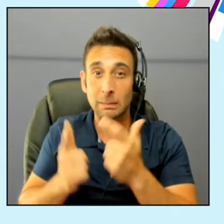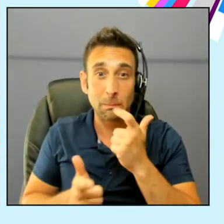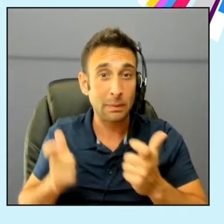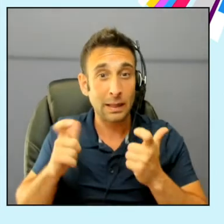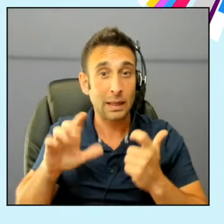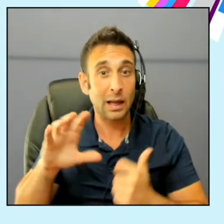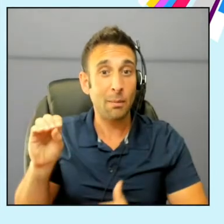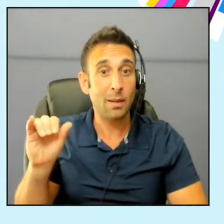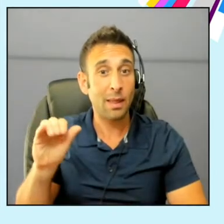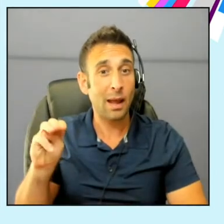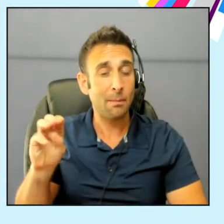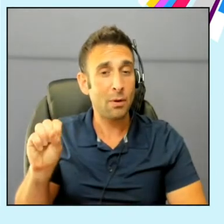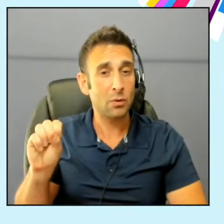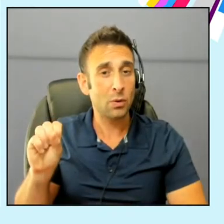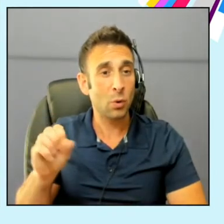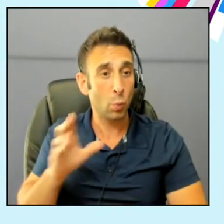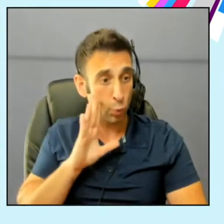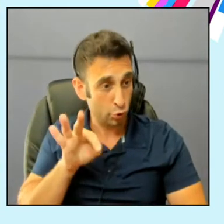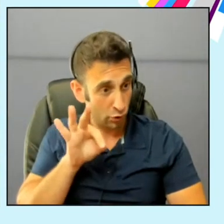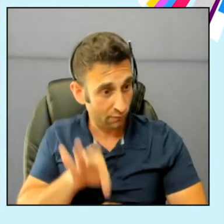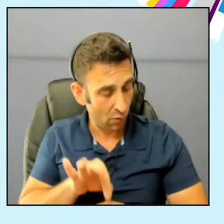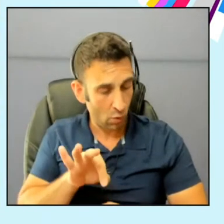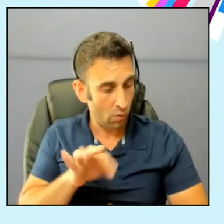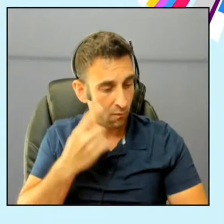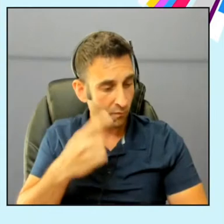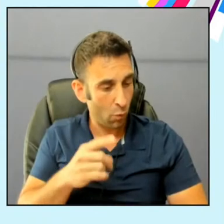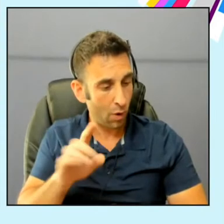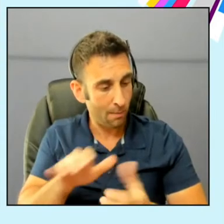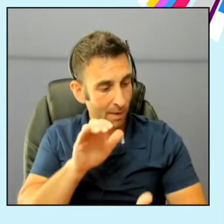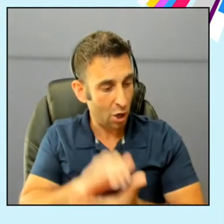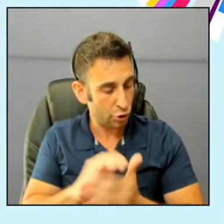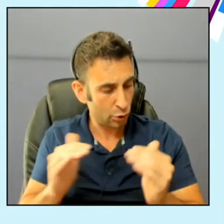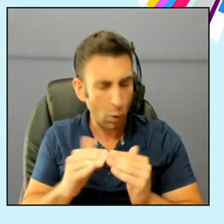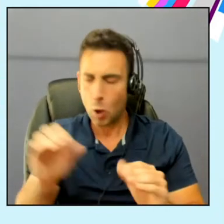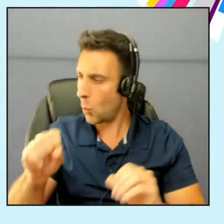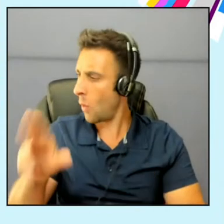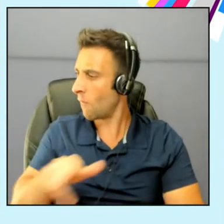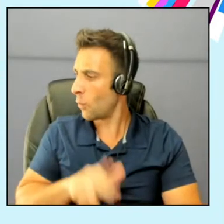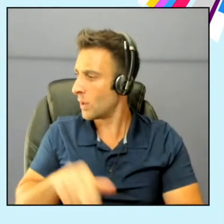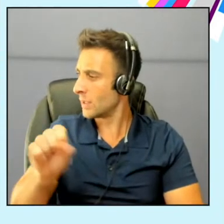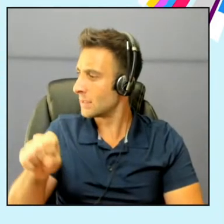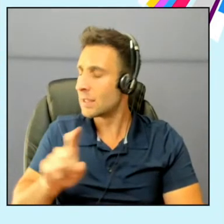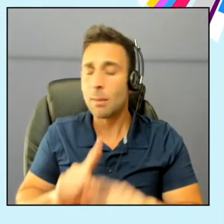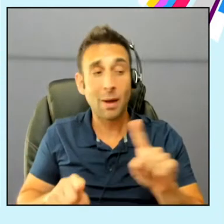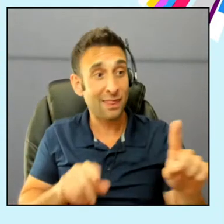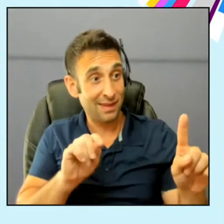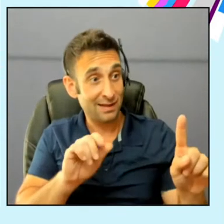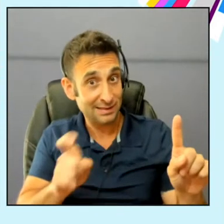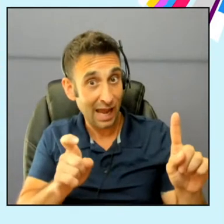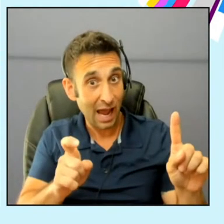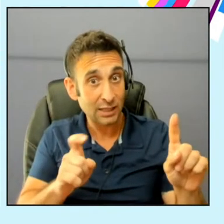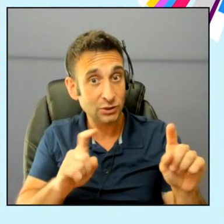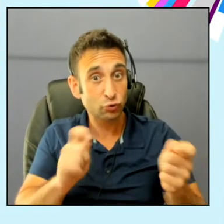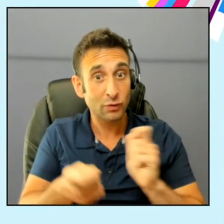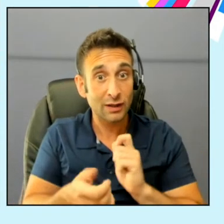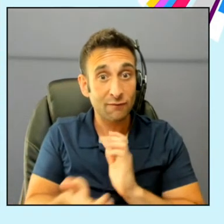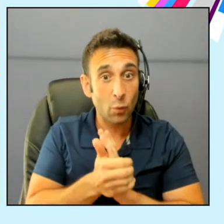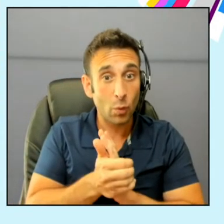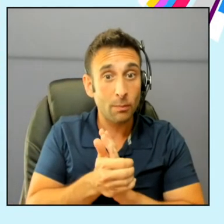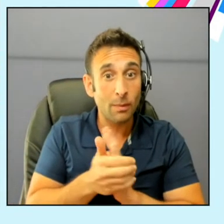saying, how would you vote for the marriage equality? Of course, yes. But how would you vote for this tax reform, which would mean